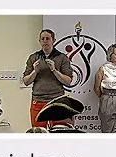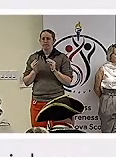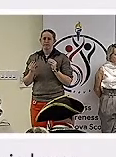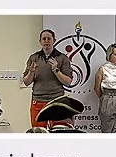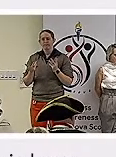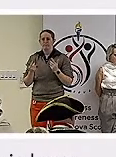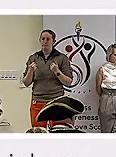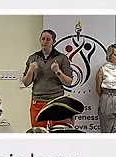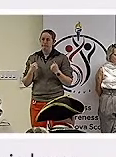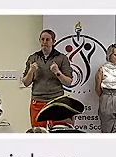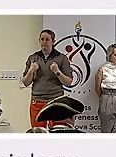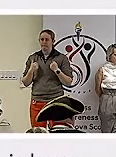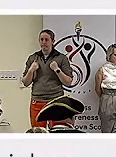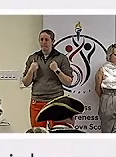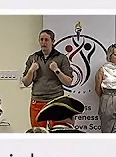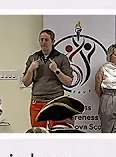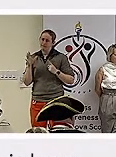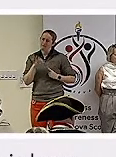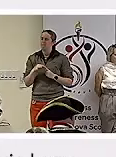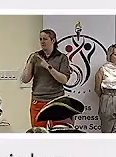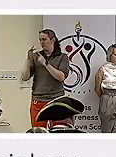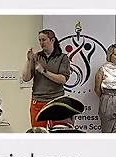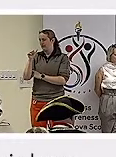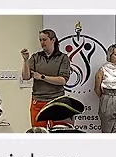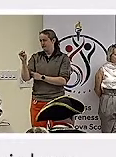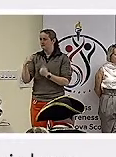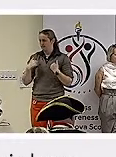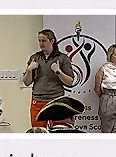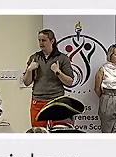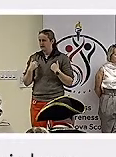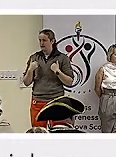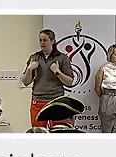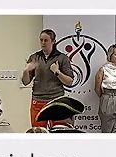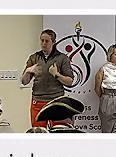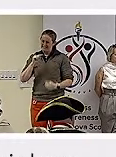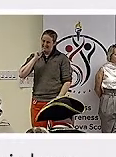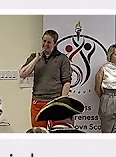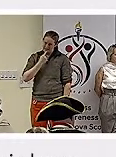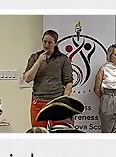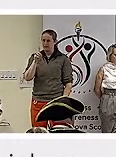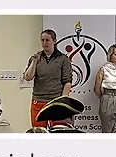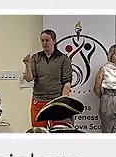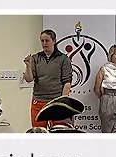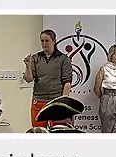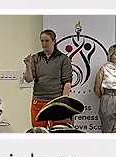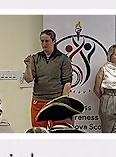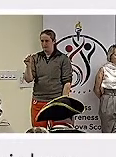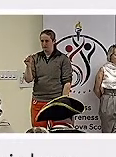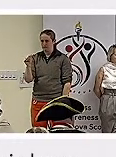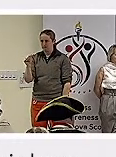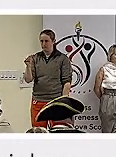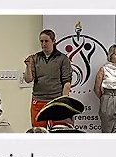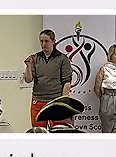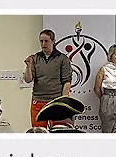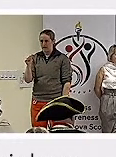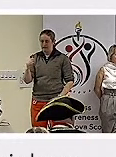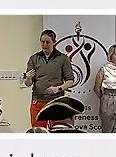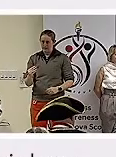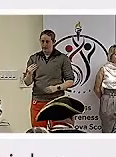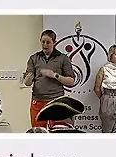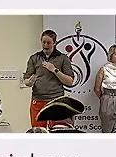I have a unique case where I have a severe disability, but it does not affect me